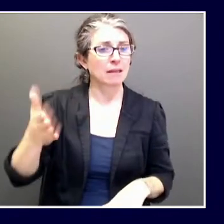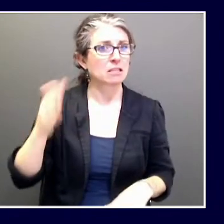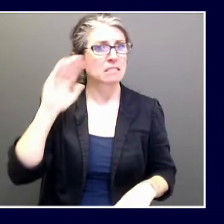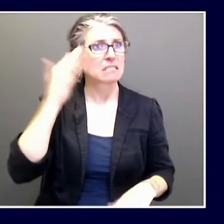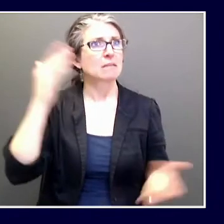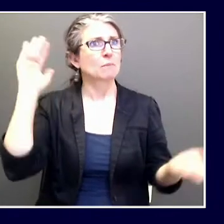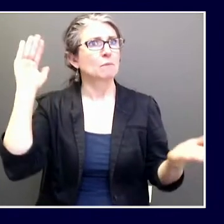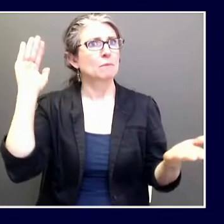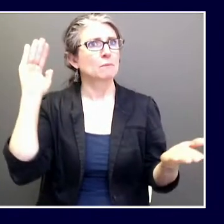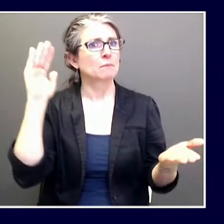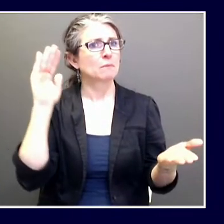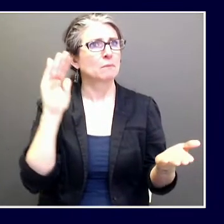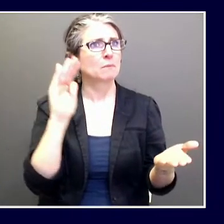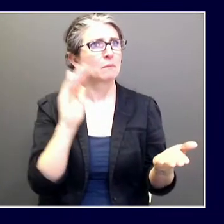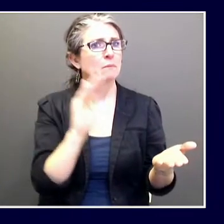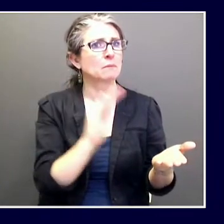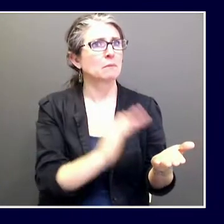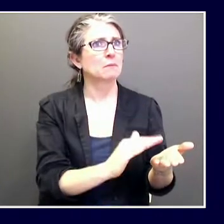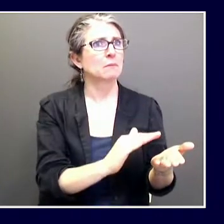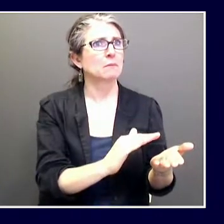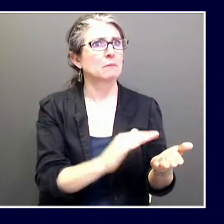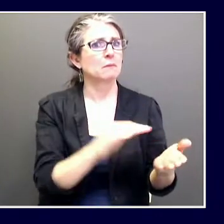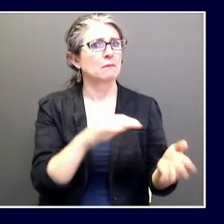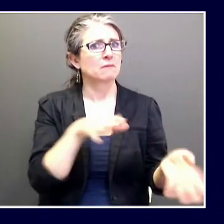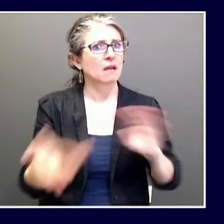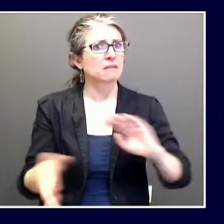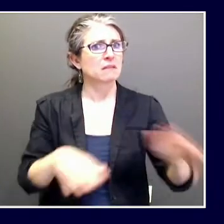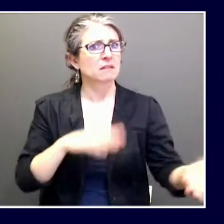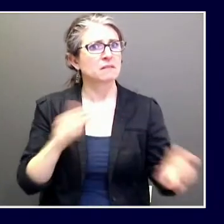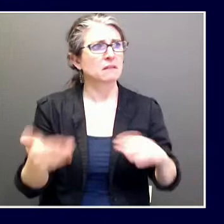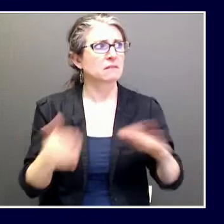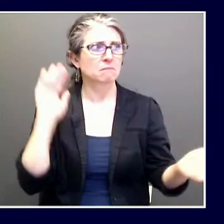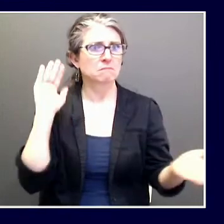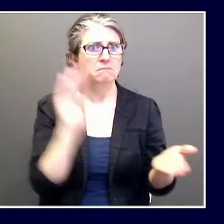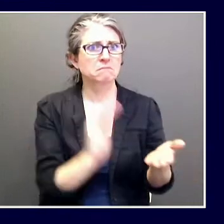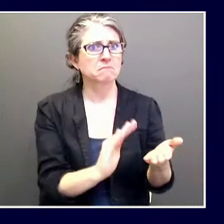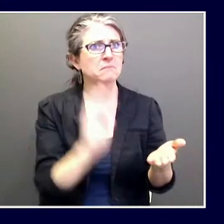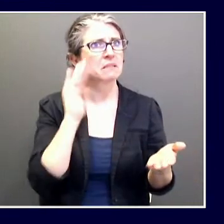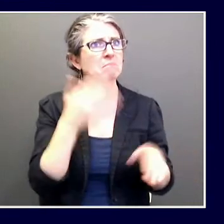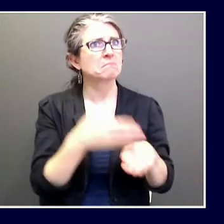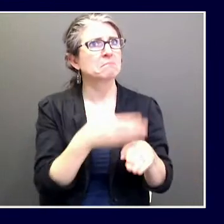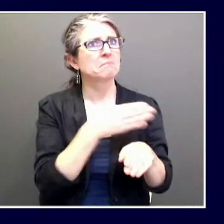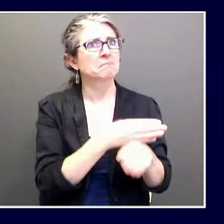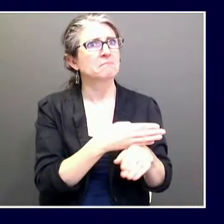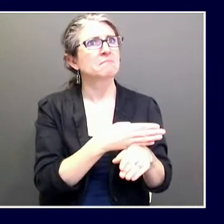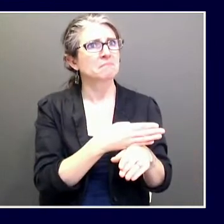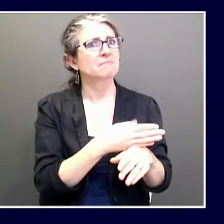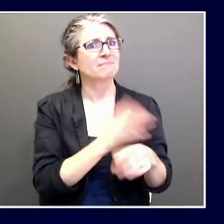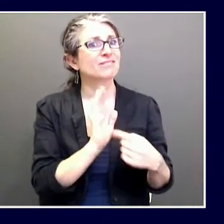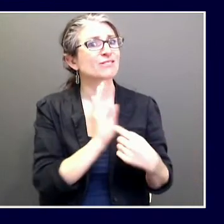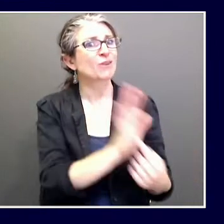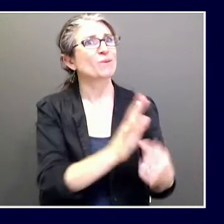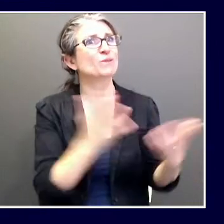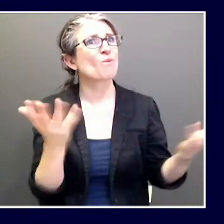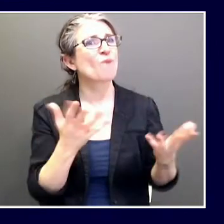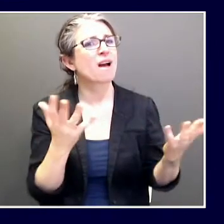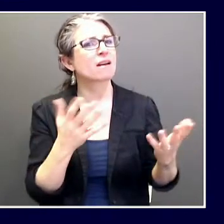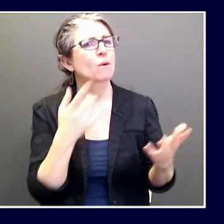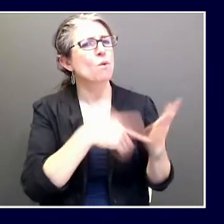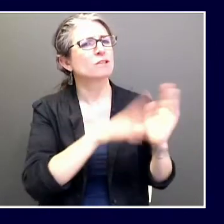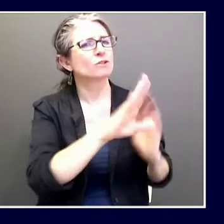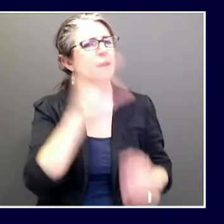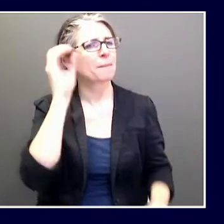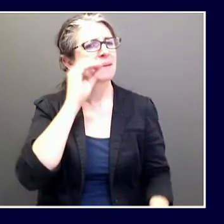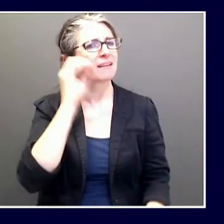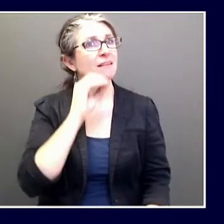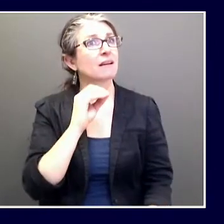Basically they've gone down quite a bit. What does that show to you? And could that change with Omicron and with the Delta variant